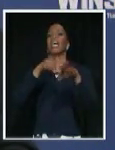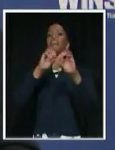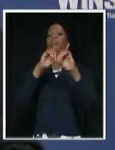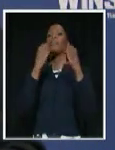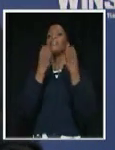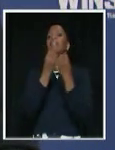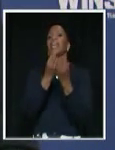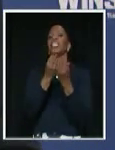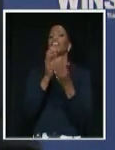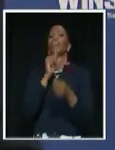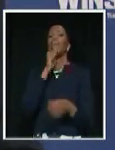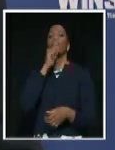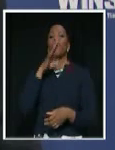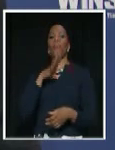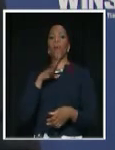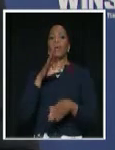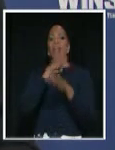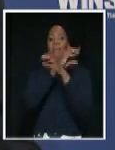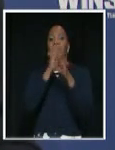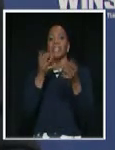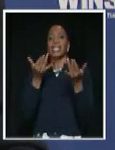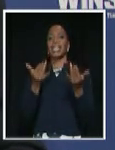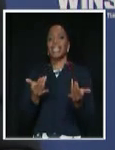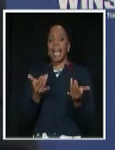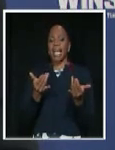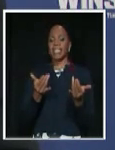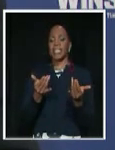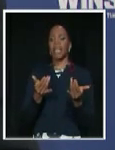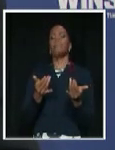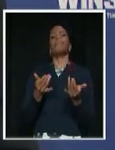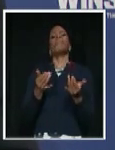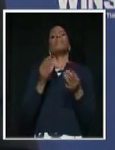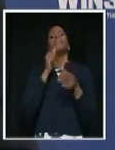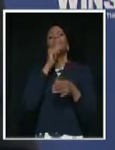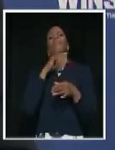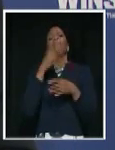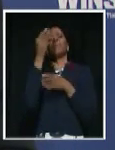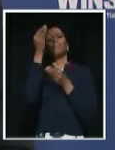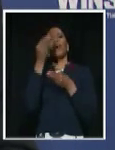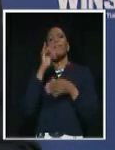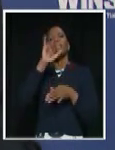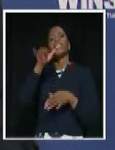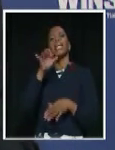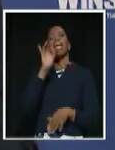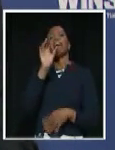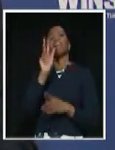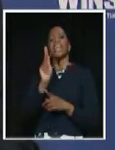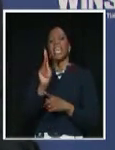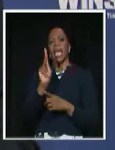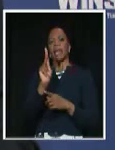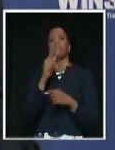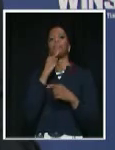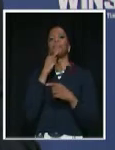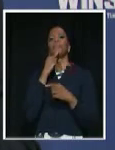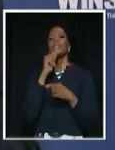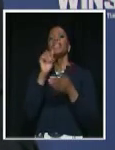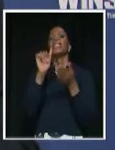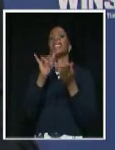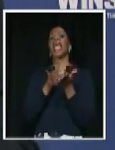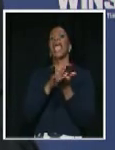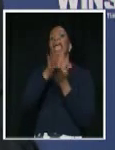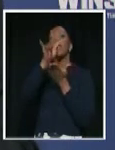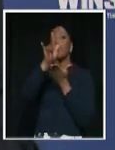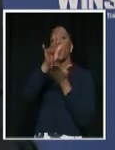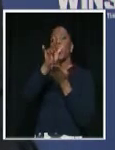NOW here in New York, Sandra Sonio, said to me, you know, the JFK airport is the epicenter of